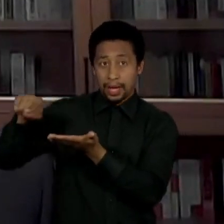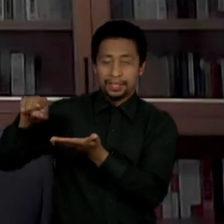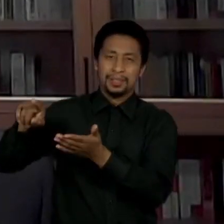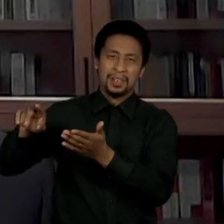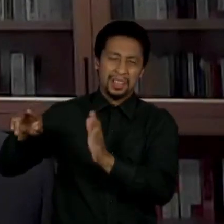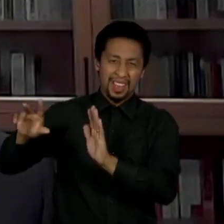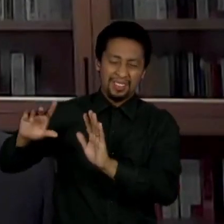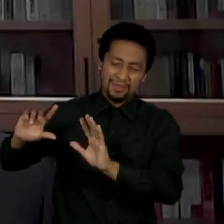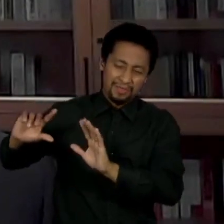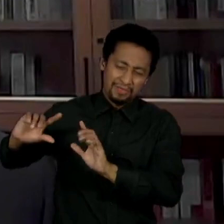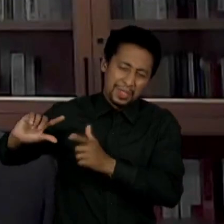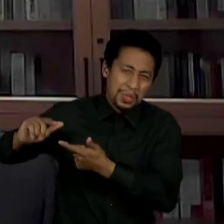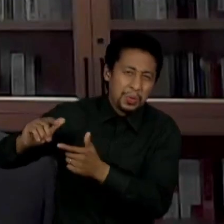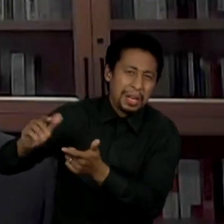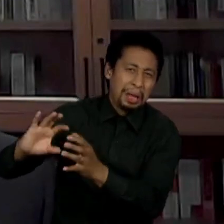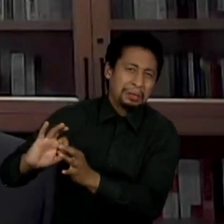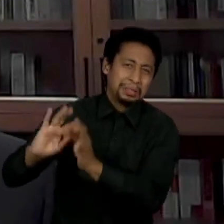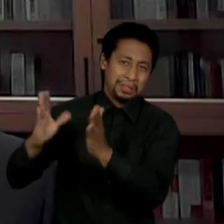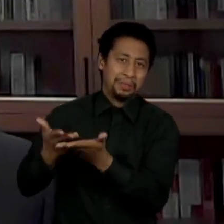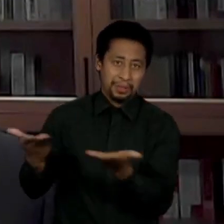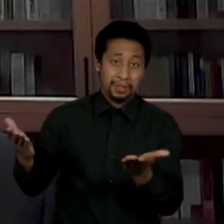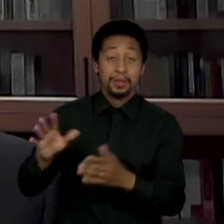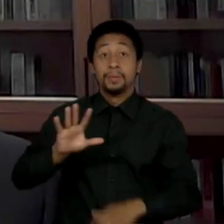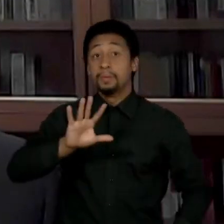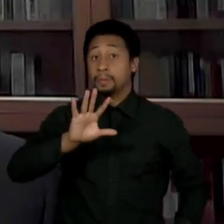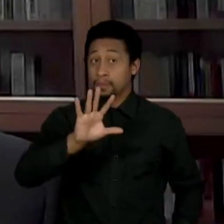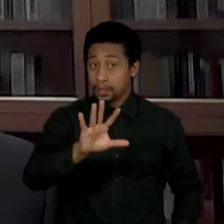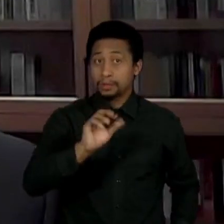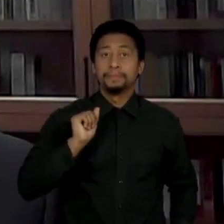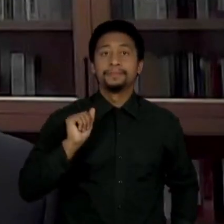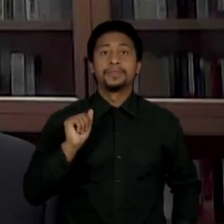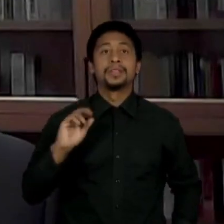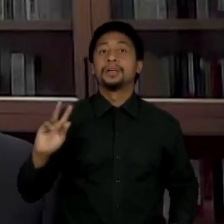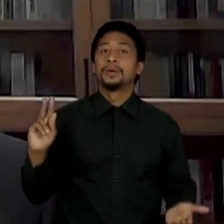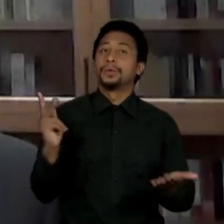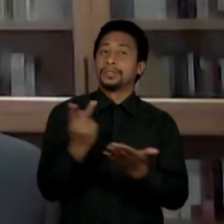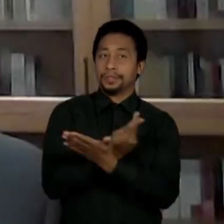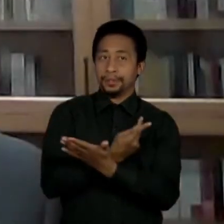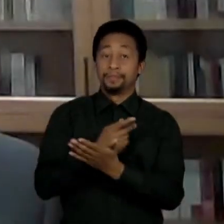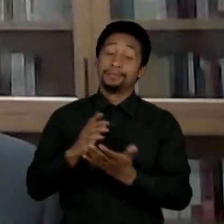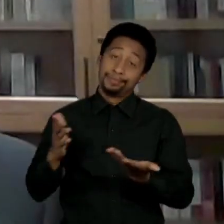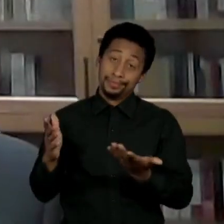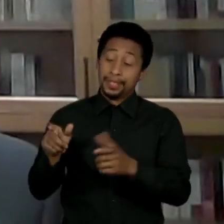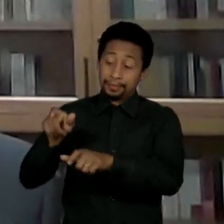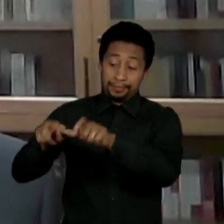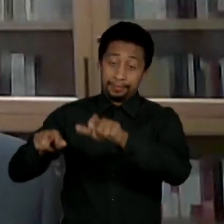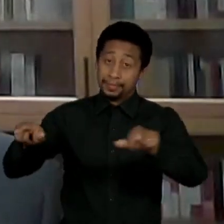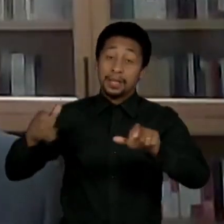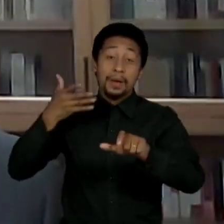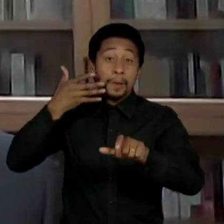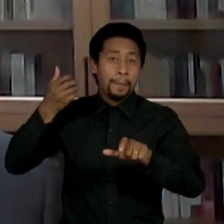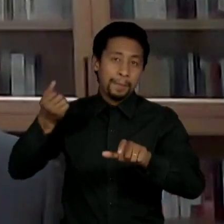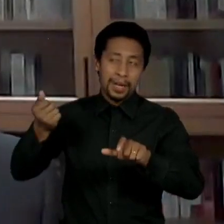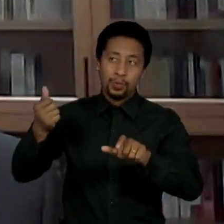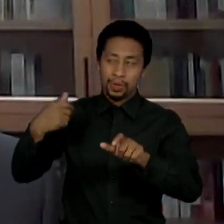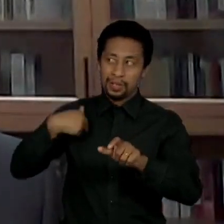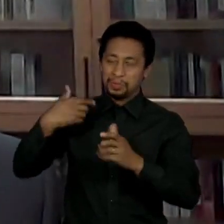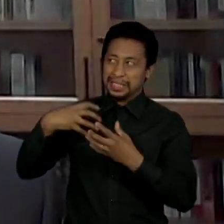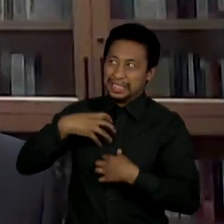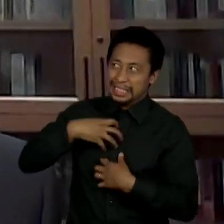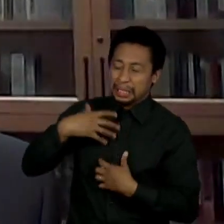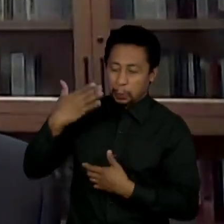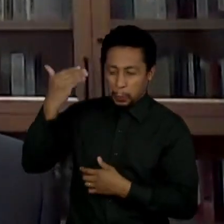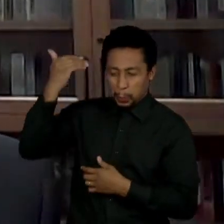a man was to be guilty. And to a lesser extent, to be white was to be guilty.